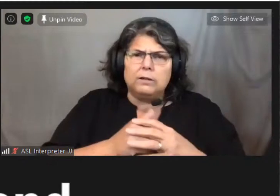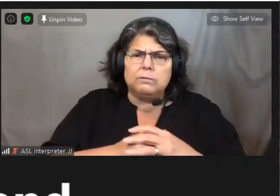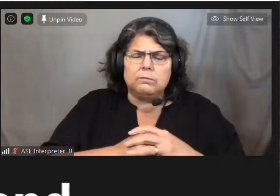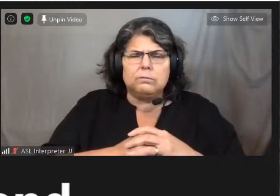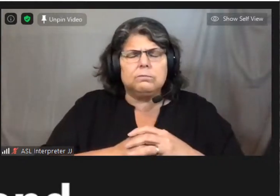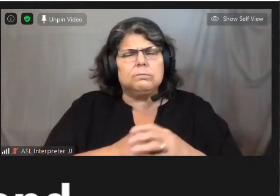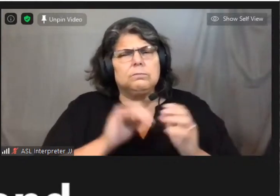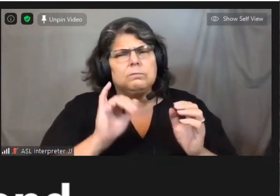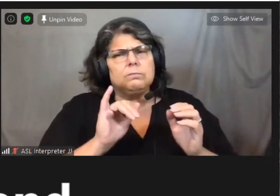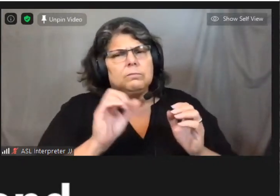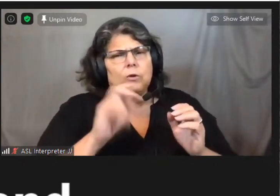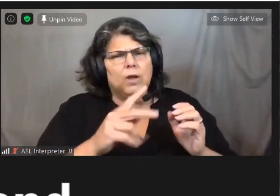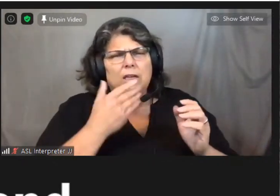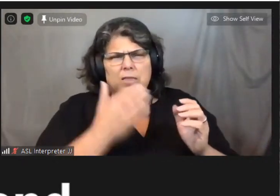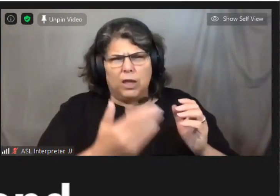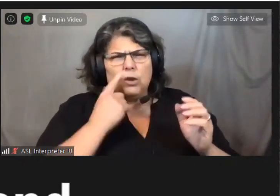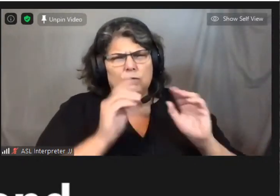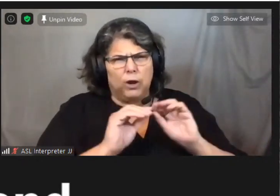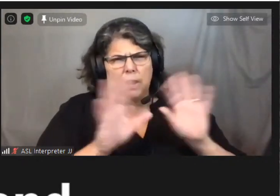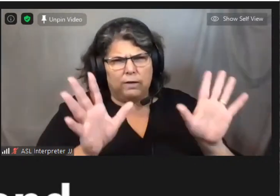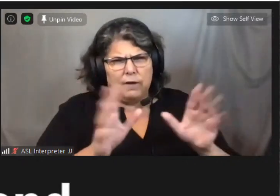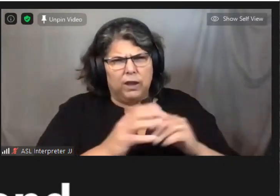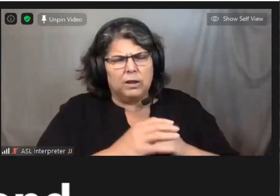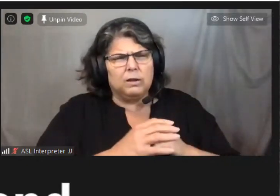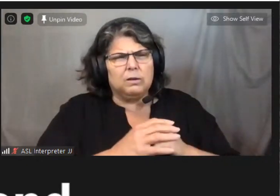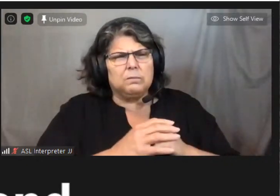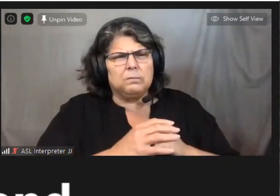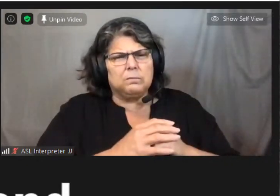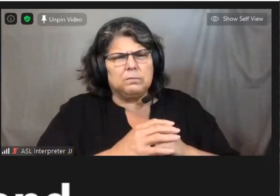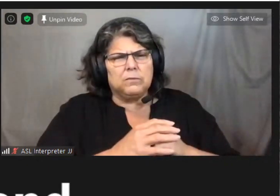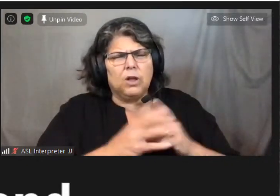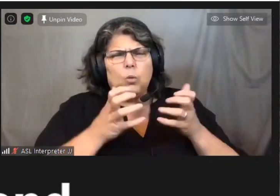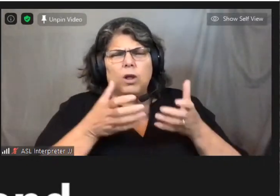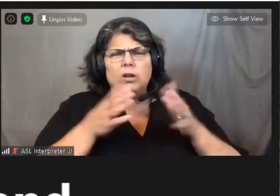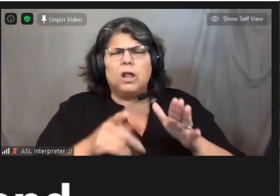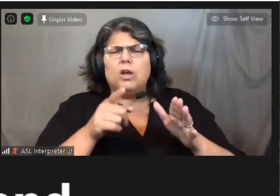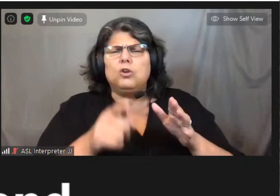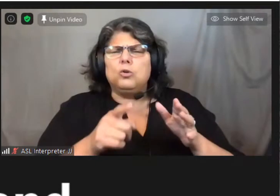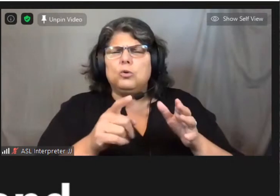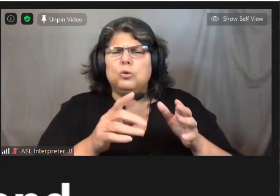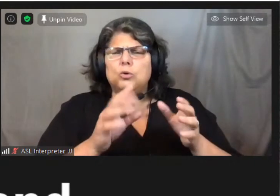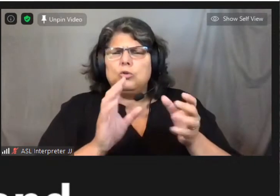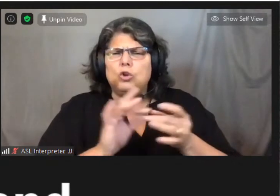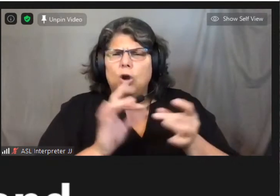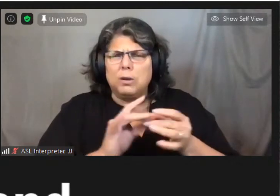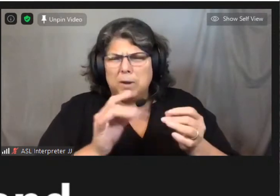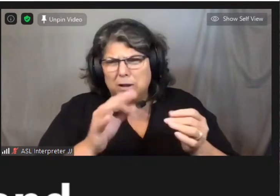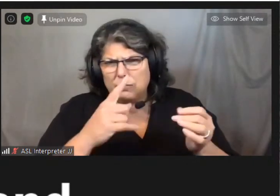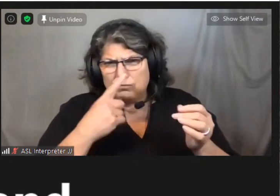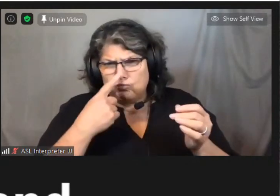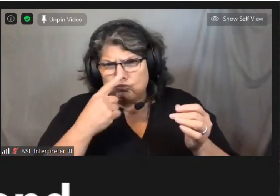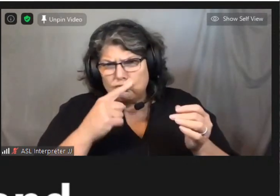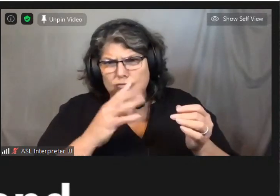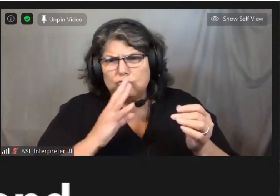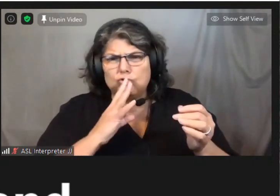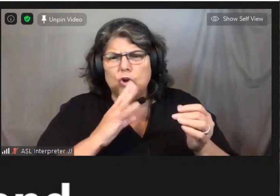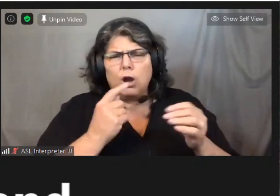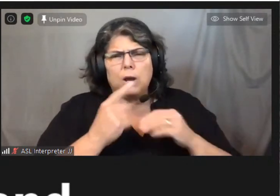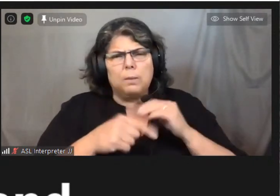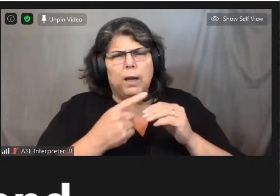Okay. Thanks for those clarifications. And just so I wanted to give you an opportunity also to talk about, if you could talk a little bit more